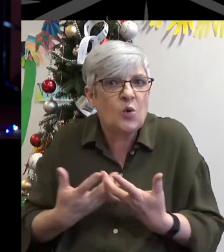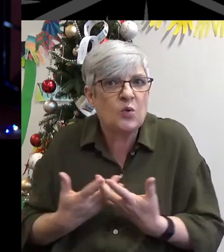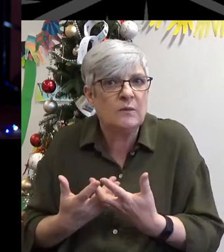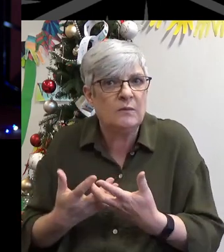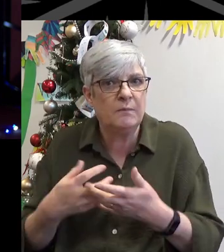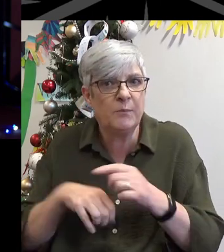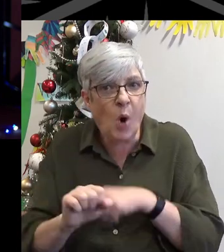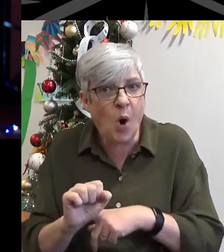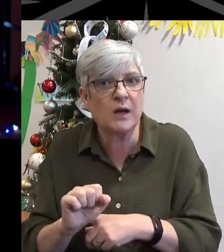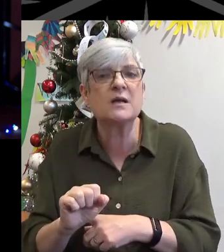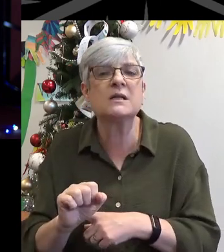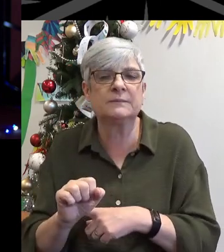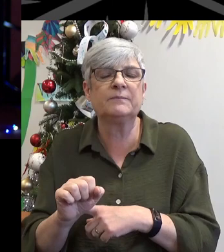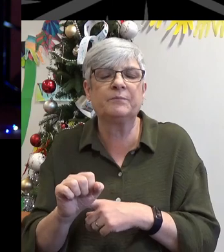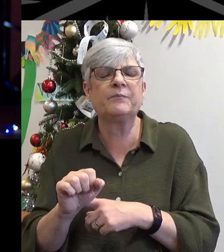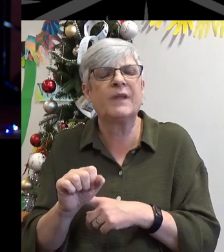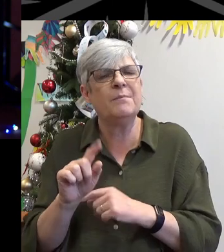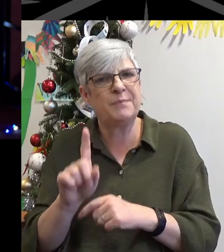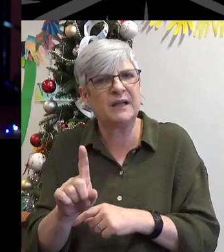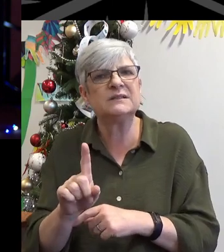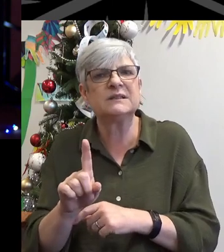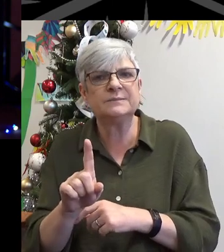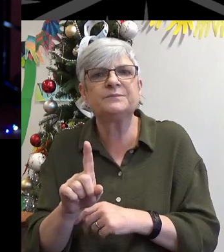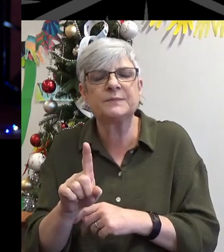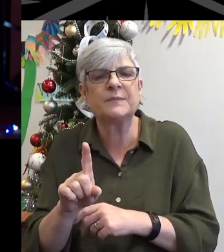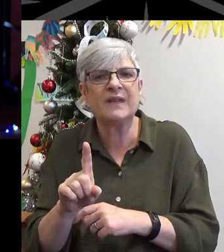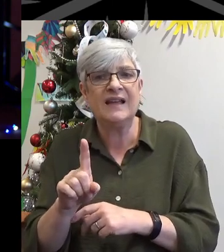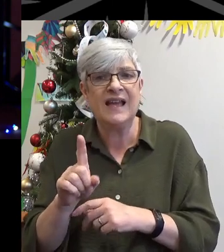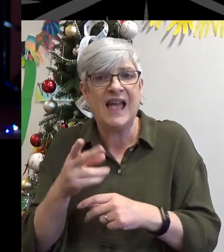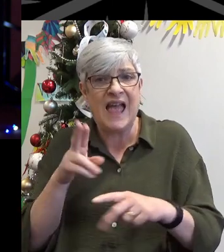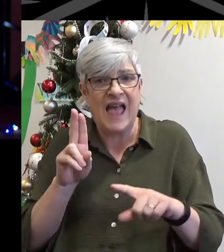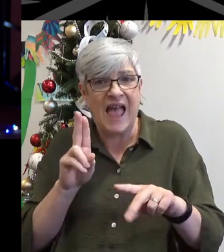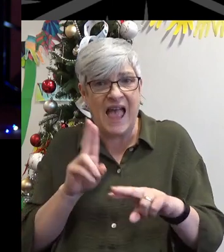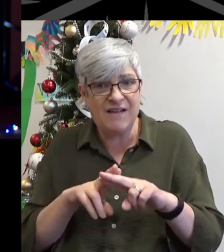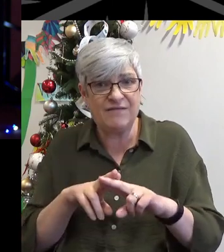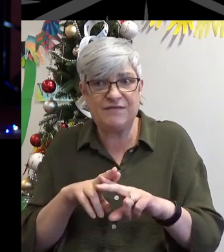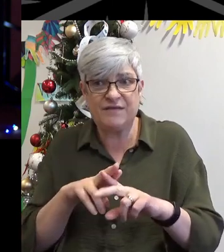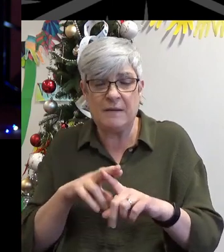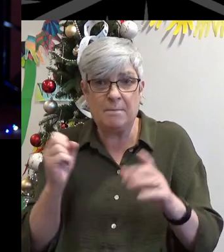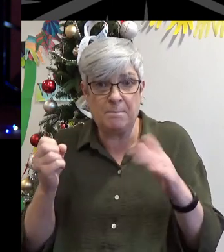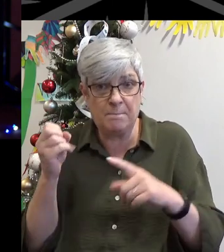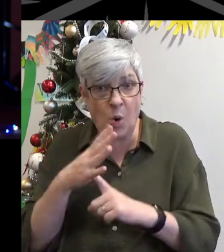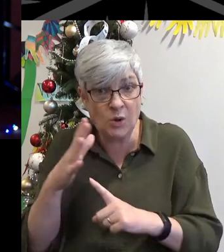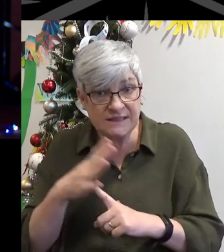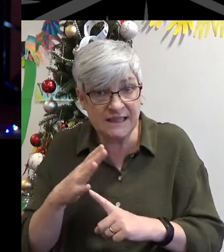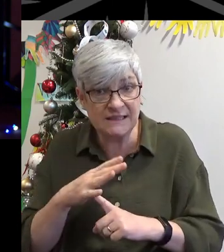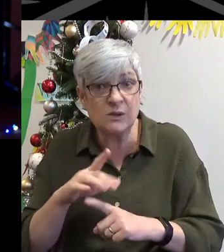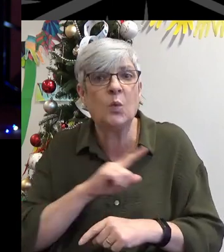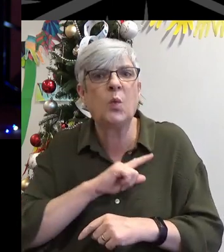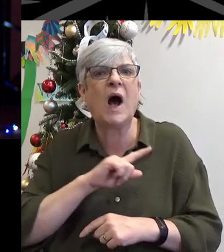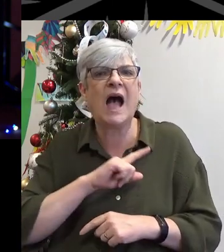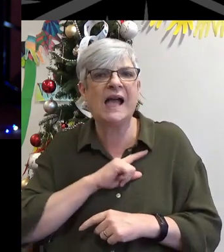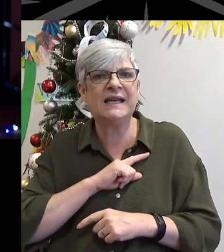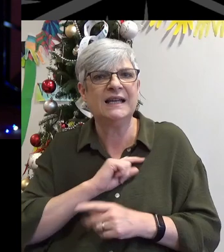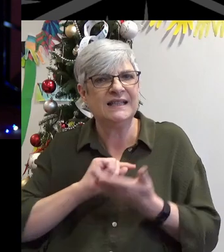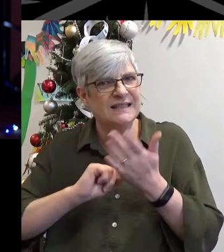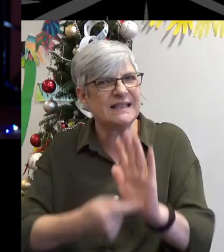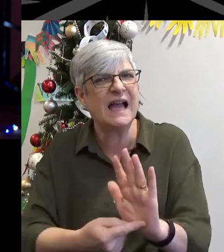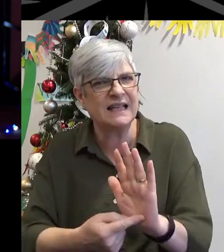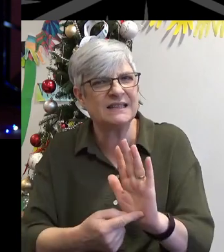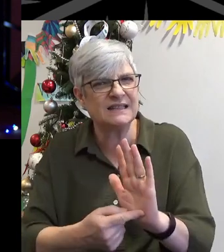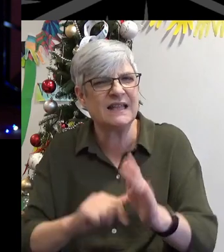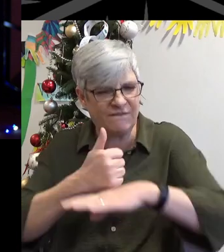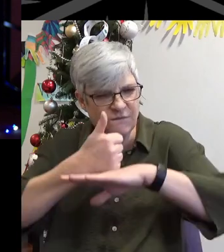born. But if they have any significance for us at all, they're simply signs laying in a